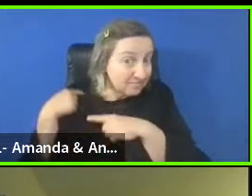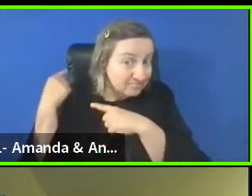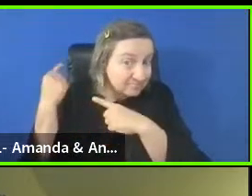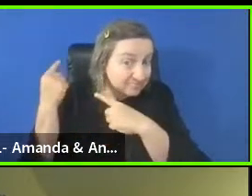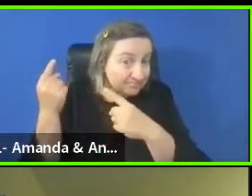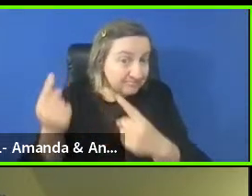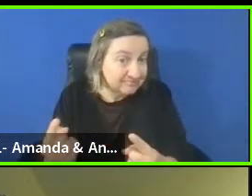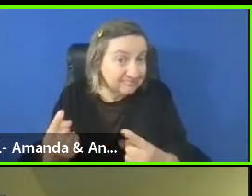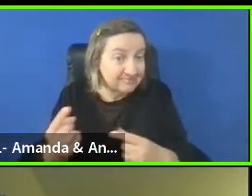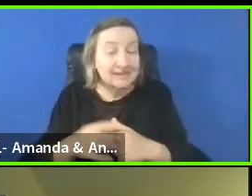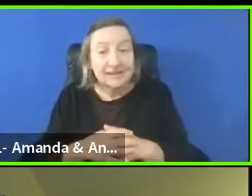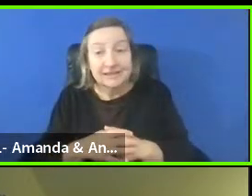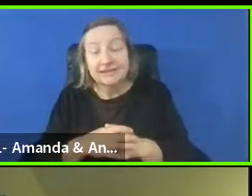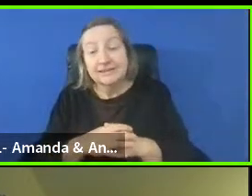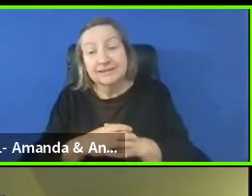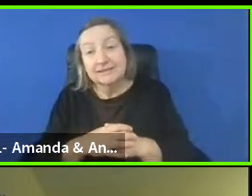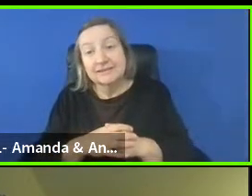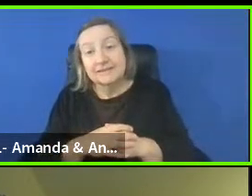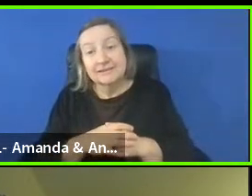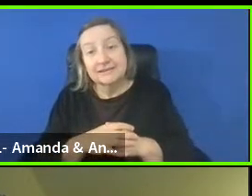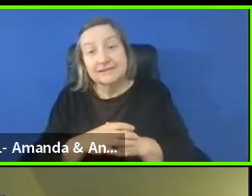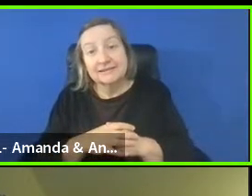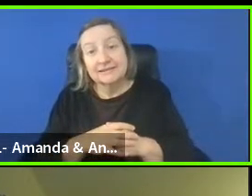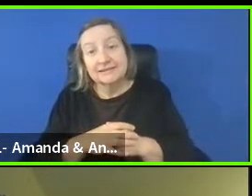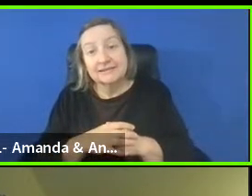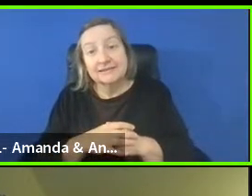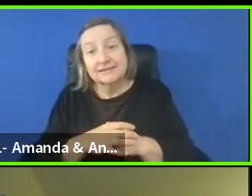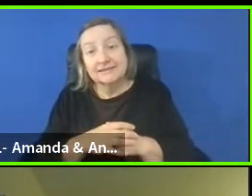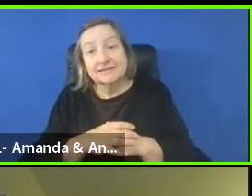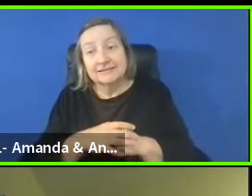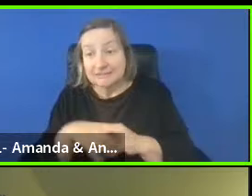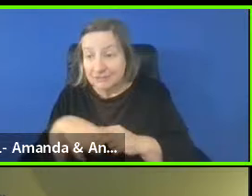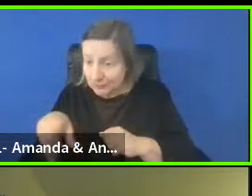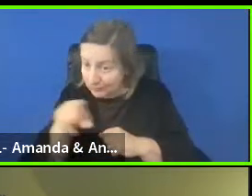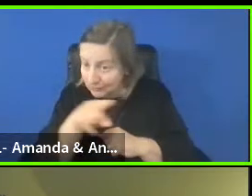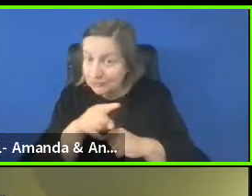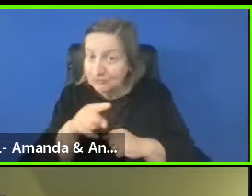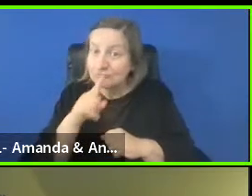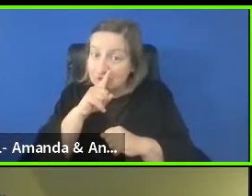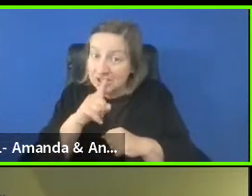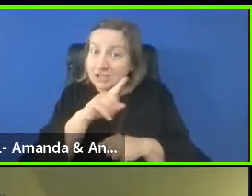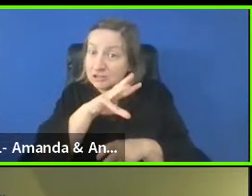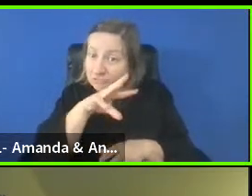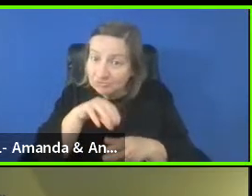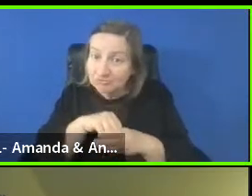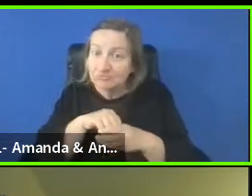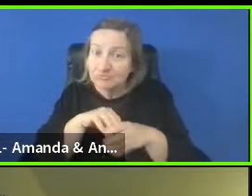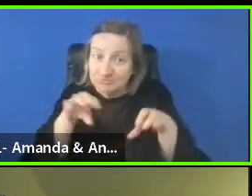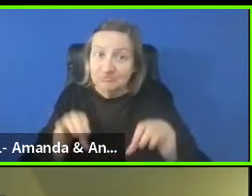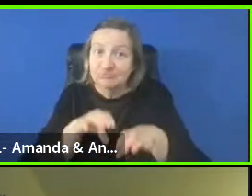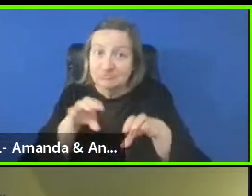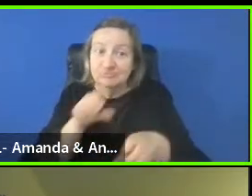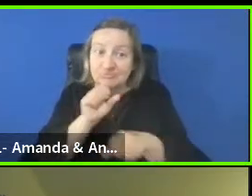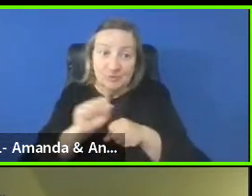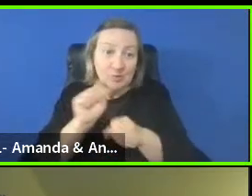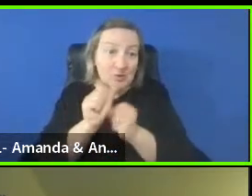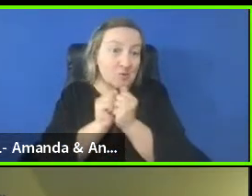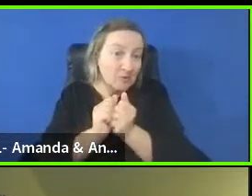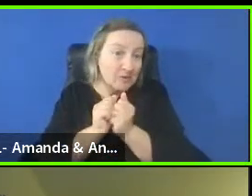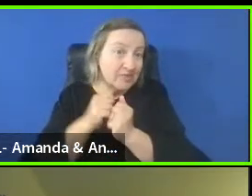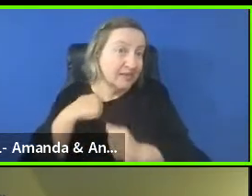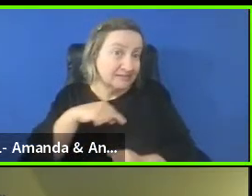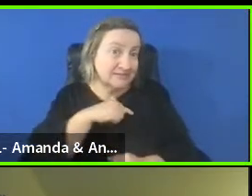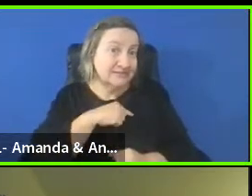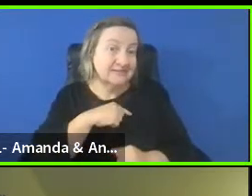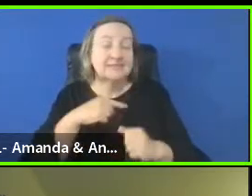that you guys have been in the envelope with us. So I just